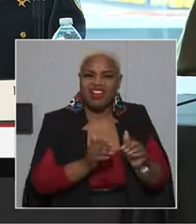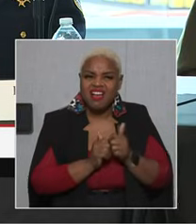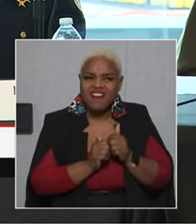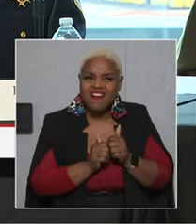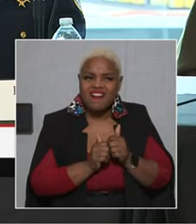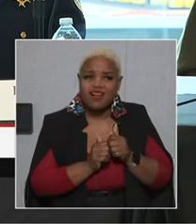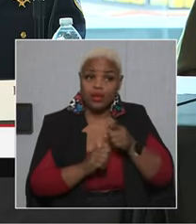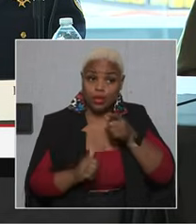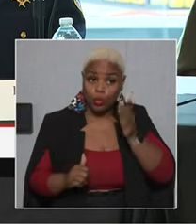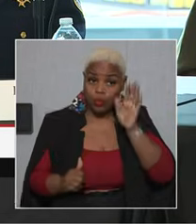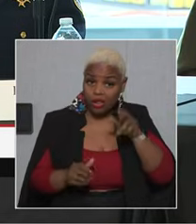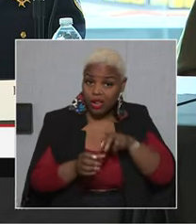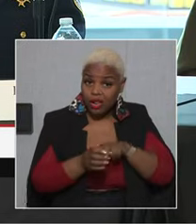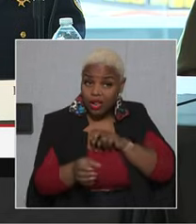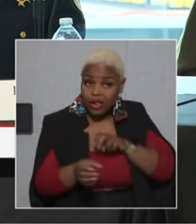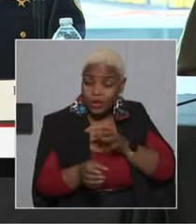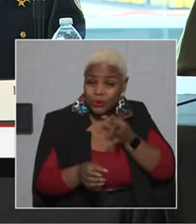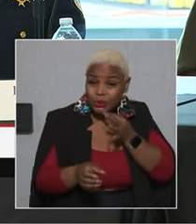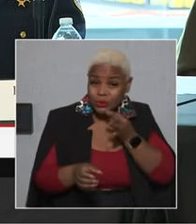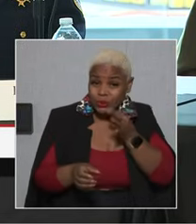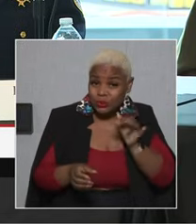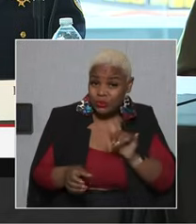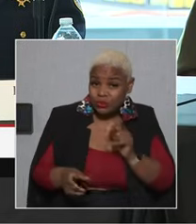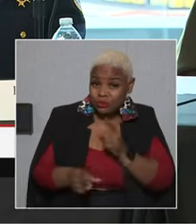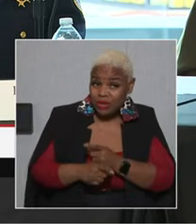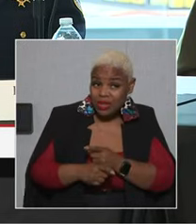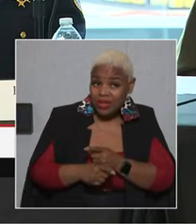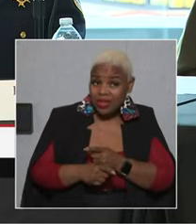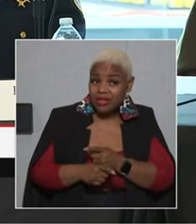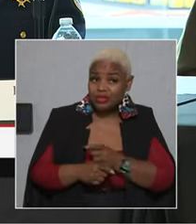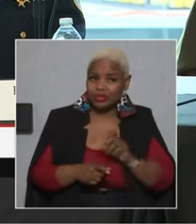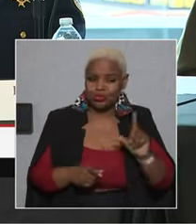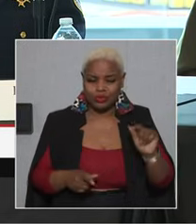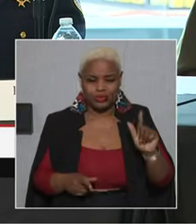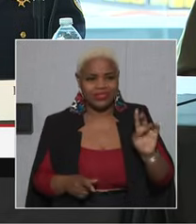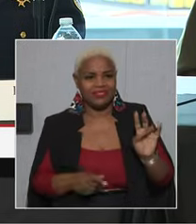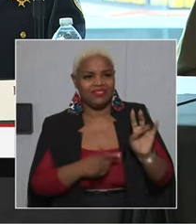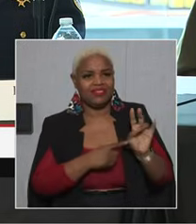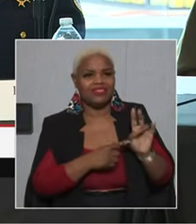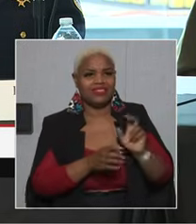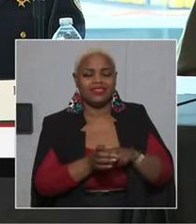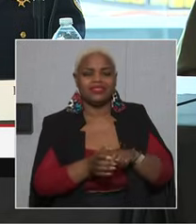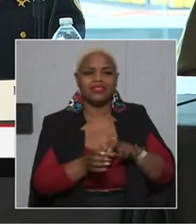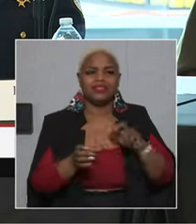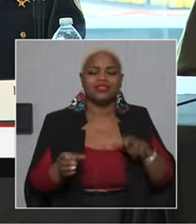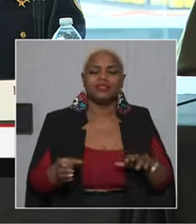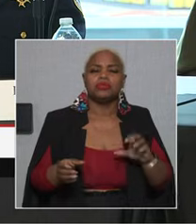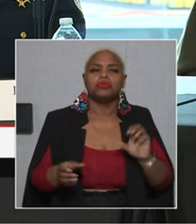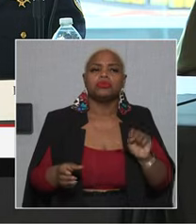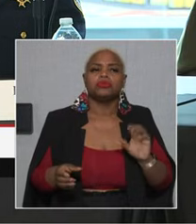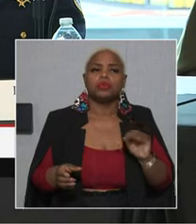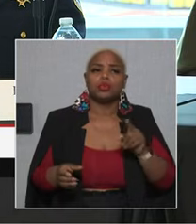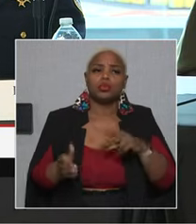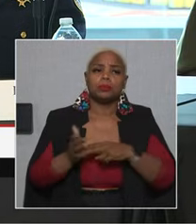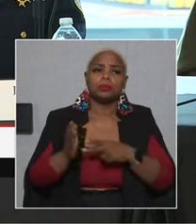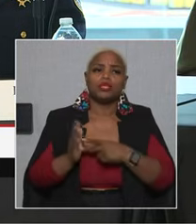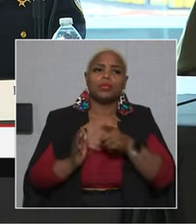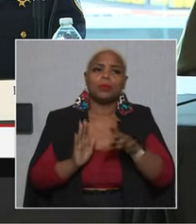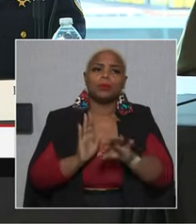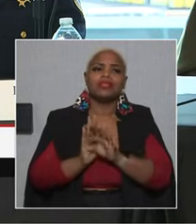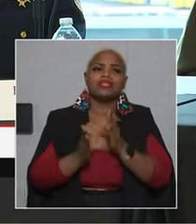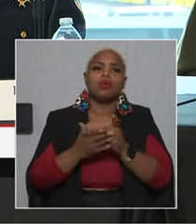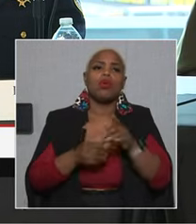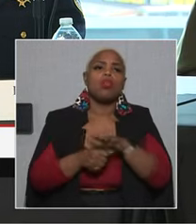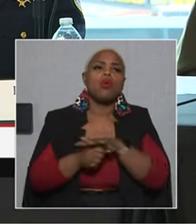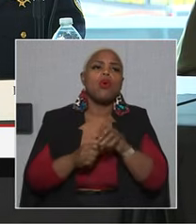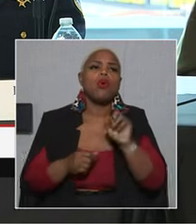your job for another 13 months, and so it may not be a permanent position? Will you be looking nationally or just within MPD? Can you just talk a